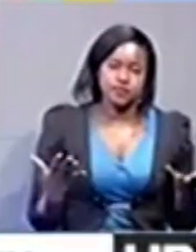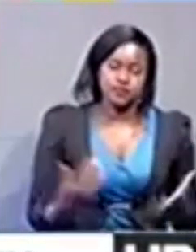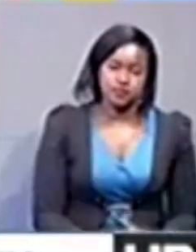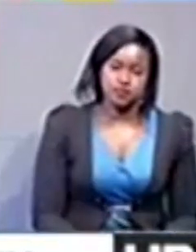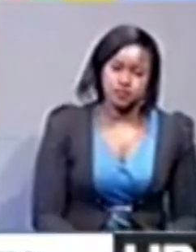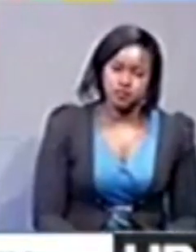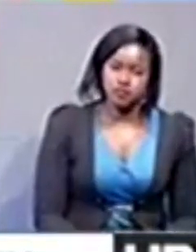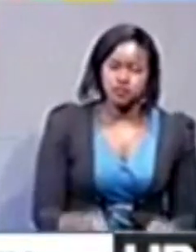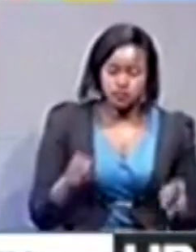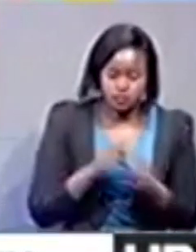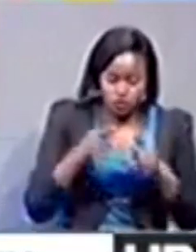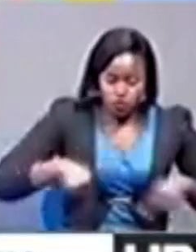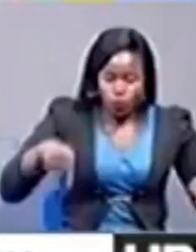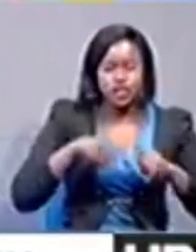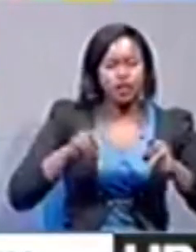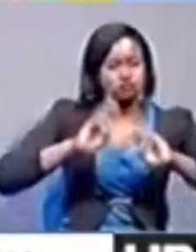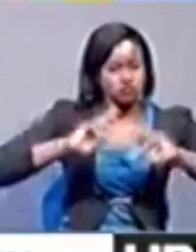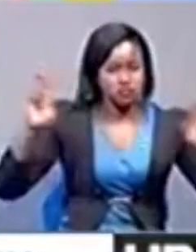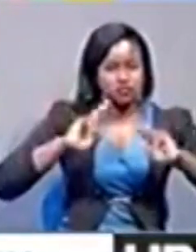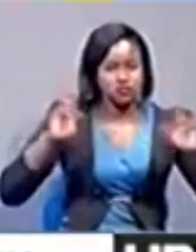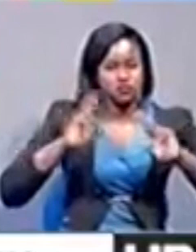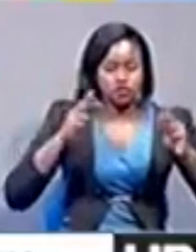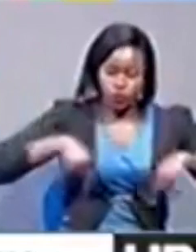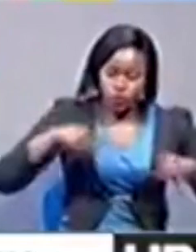we are more prepared